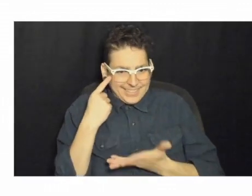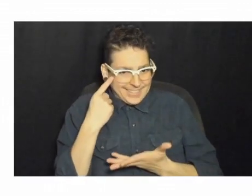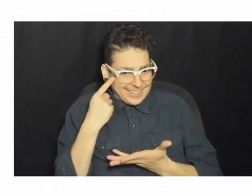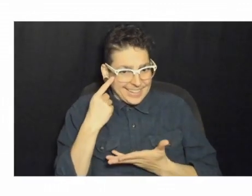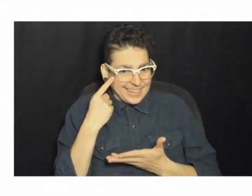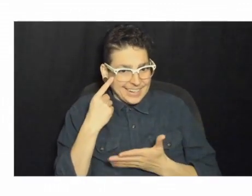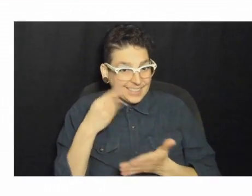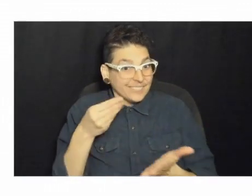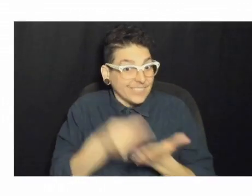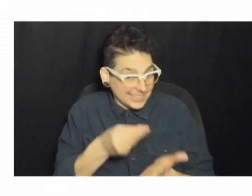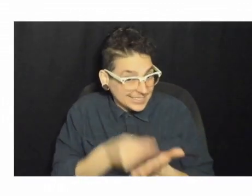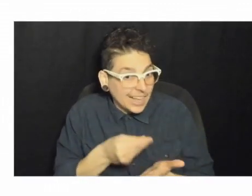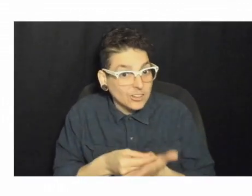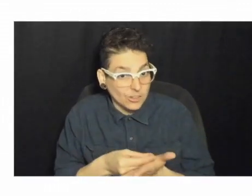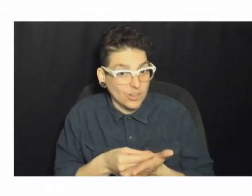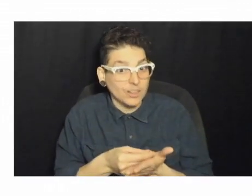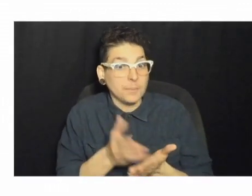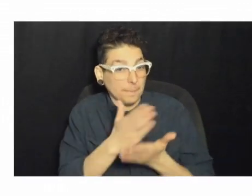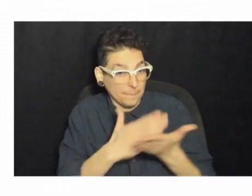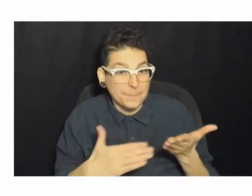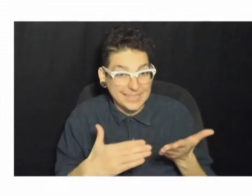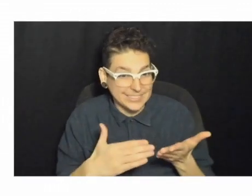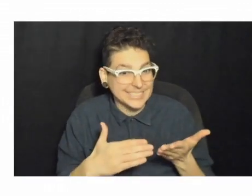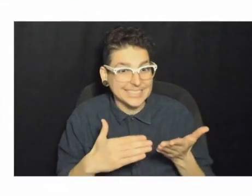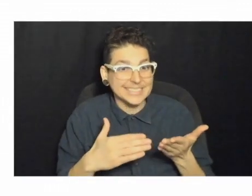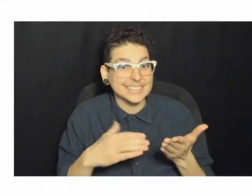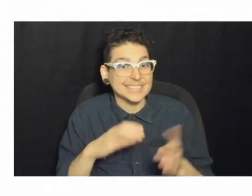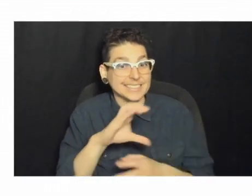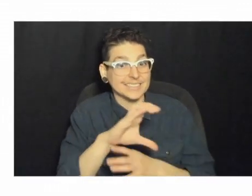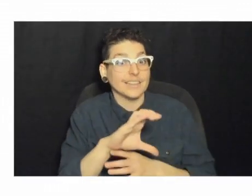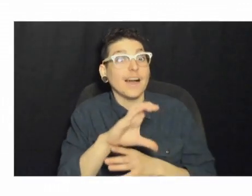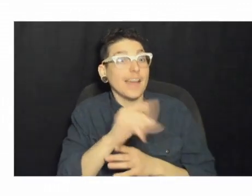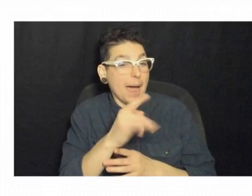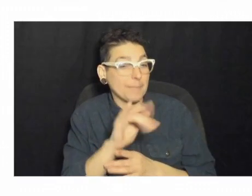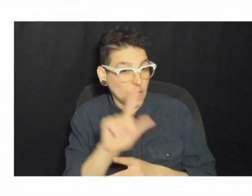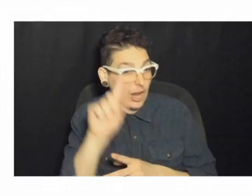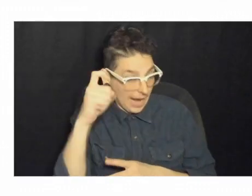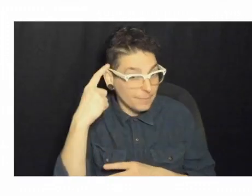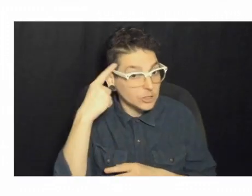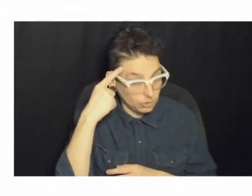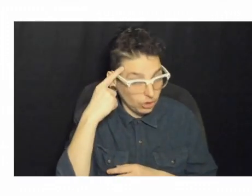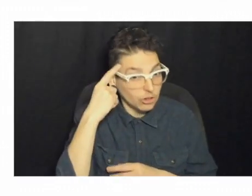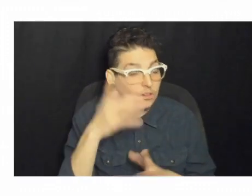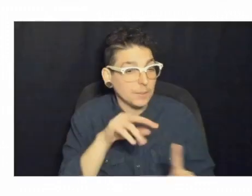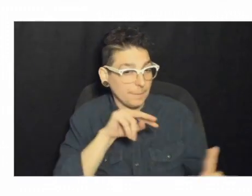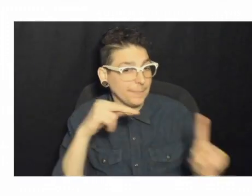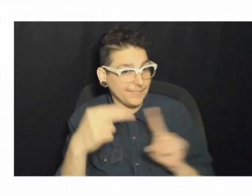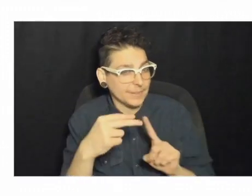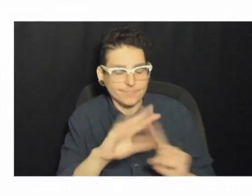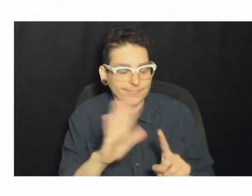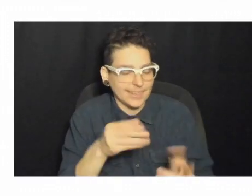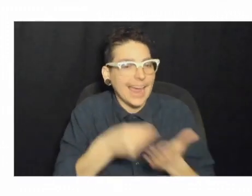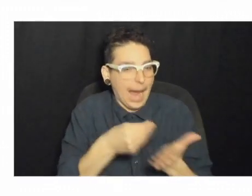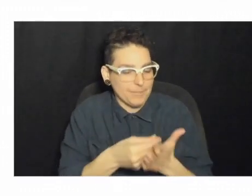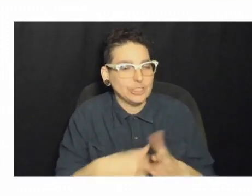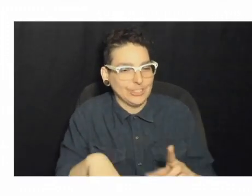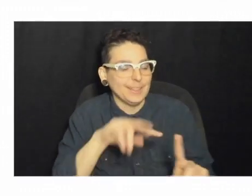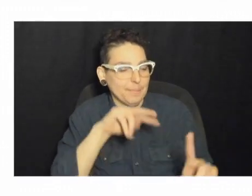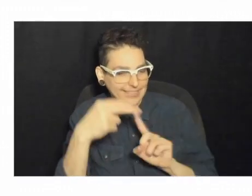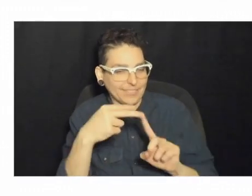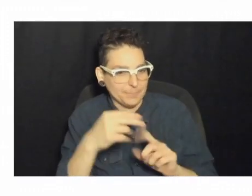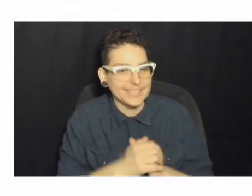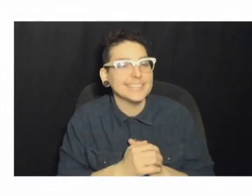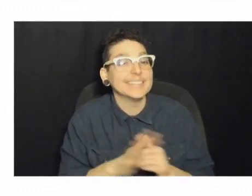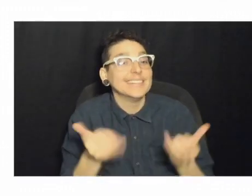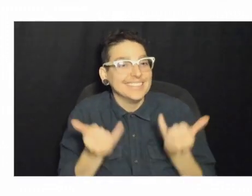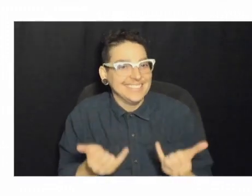our public health workforce, currently its composition does not match the